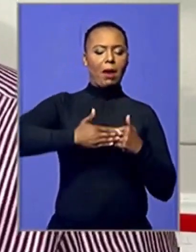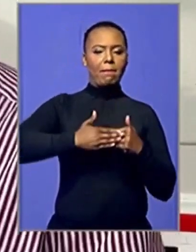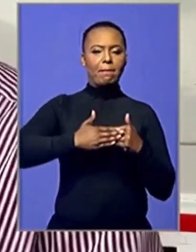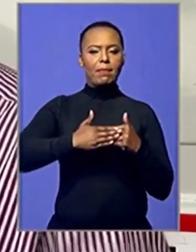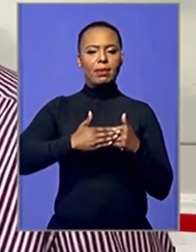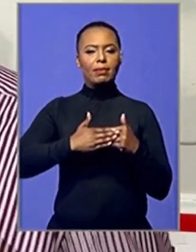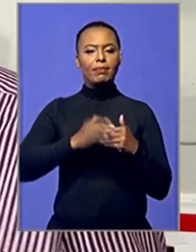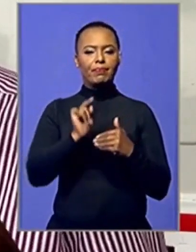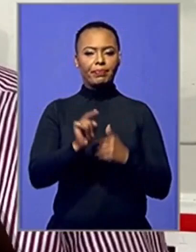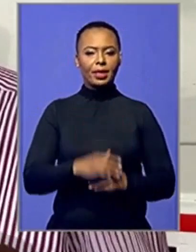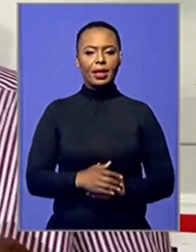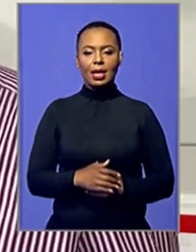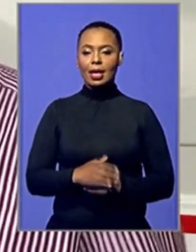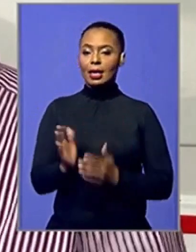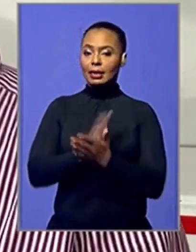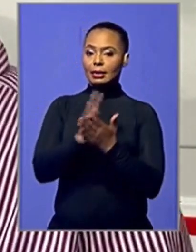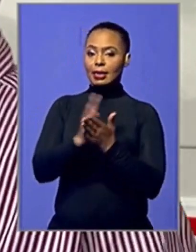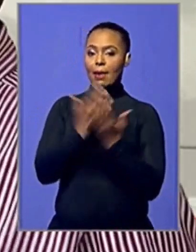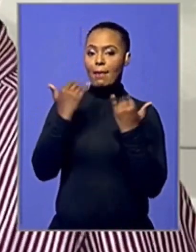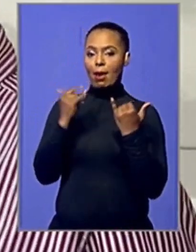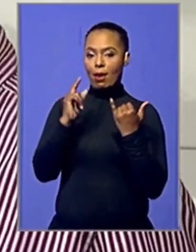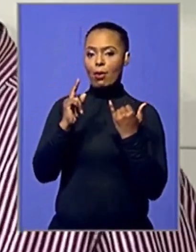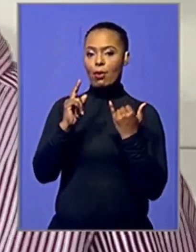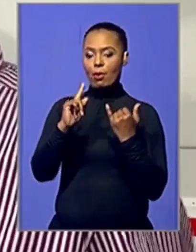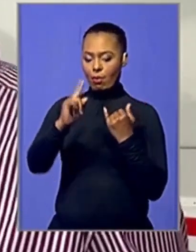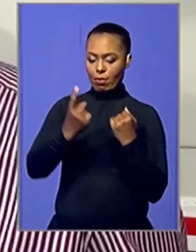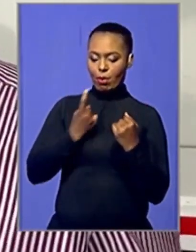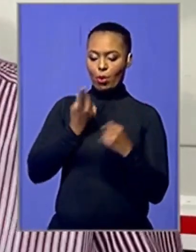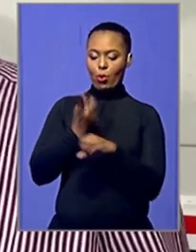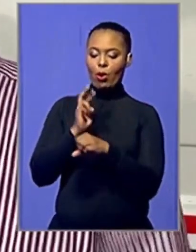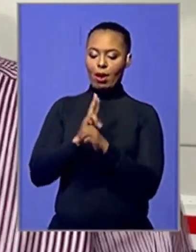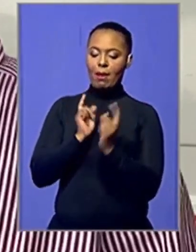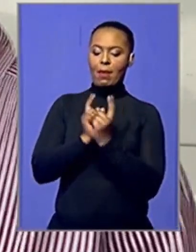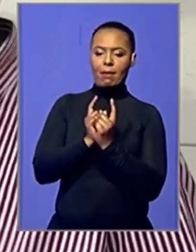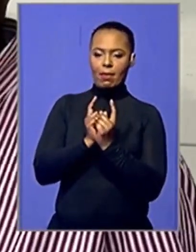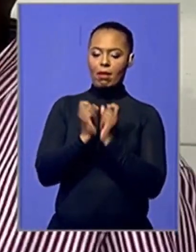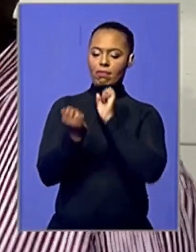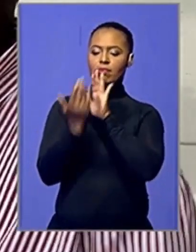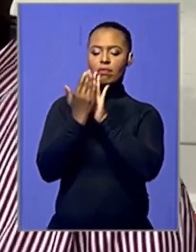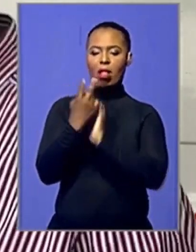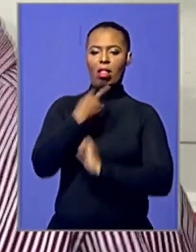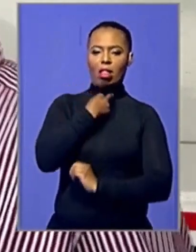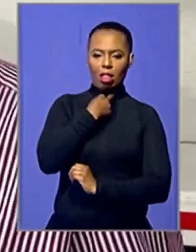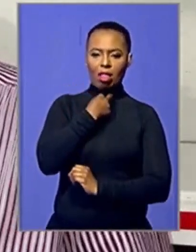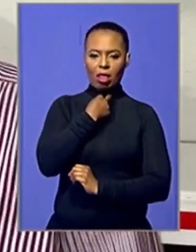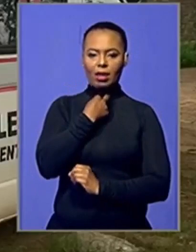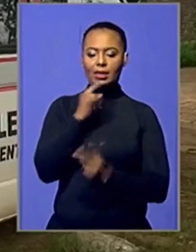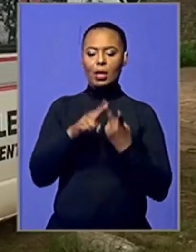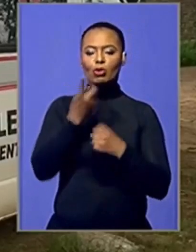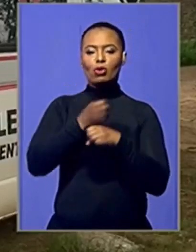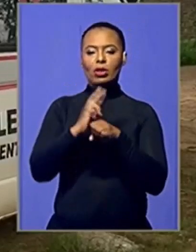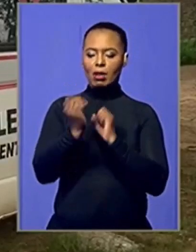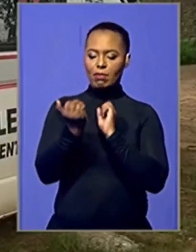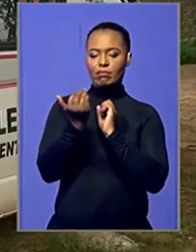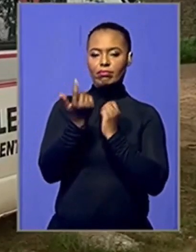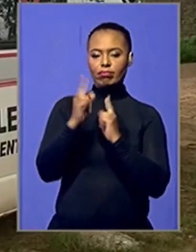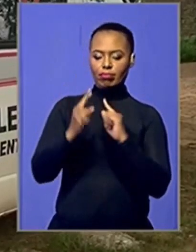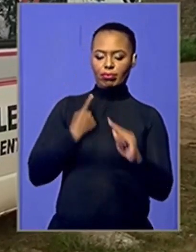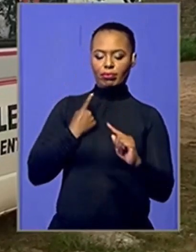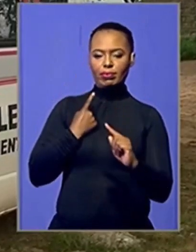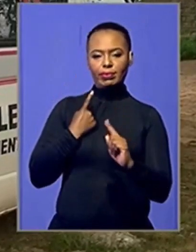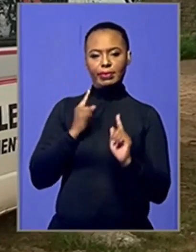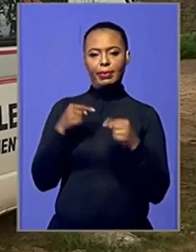bao ba santše ba tle dingakeng ga ba kgone go tsena dingaka le tšona a di kgone go tsena. Ge e le kgoro ya maphelo